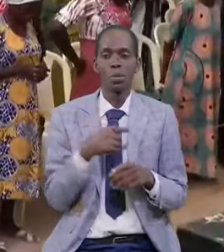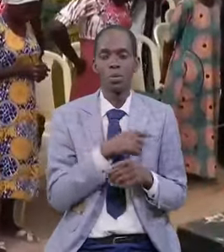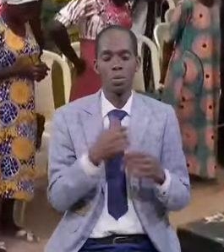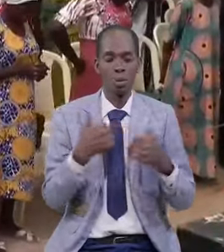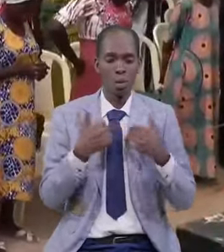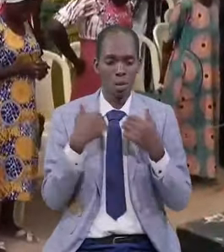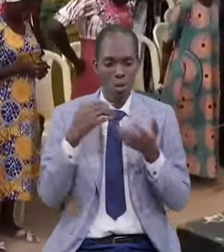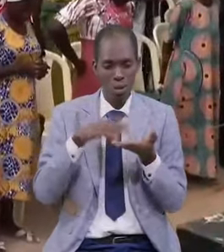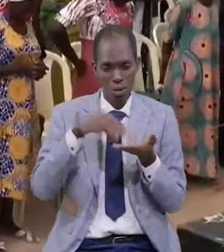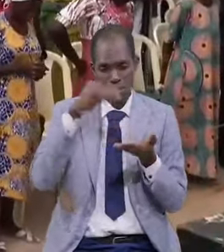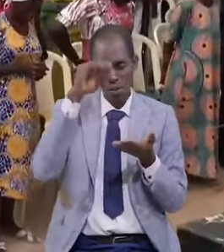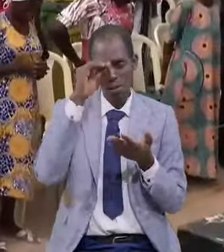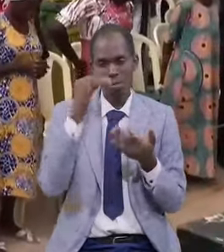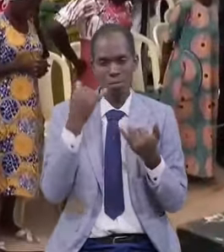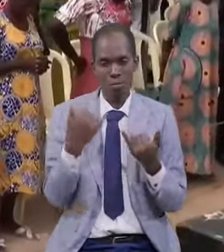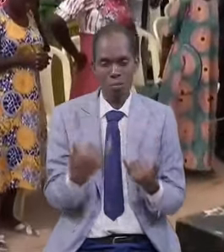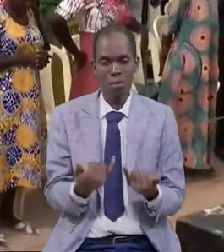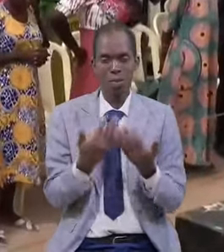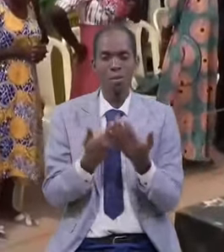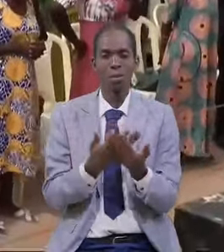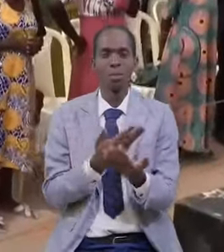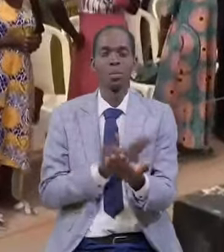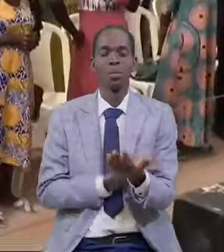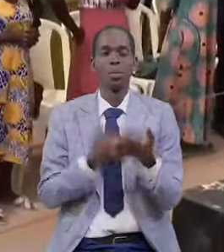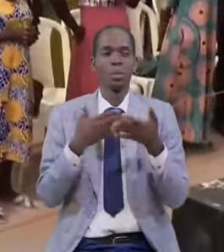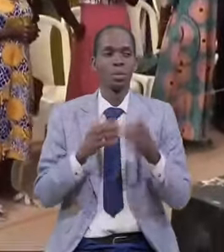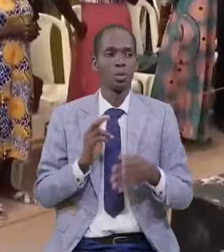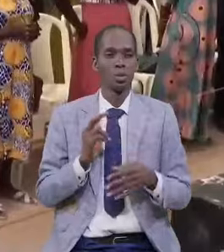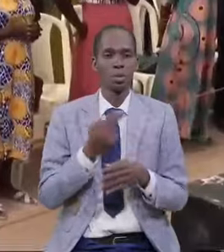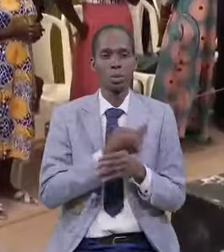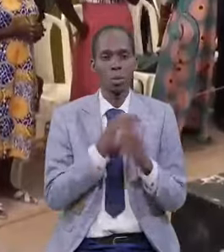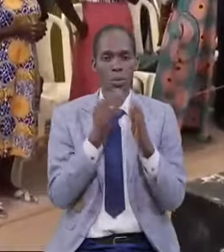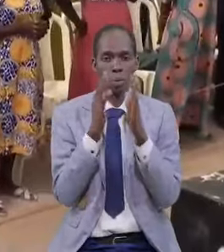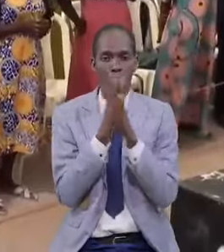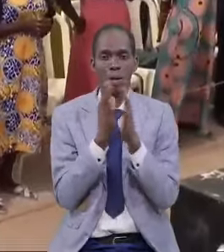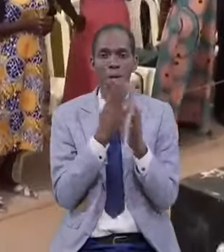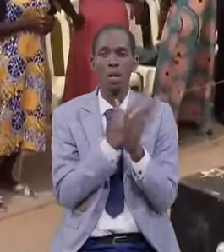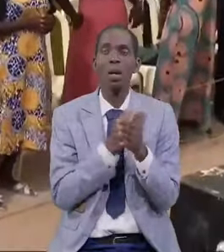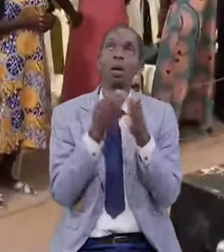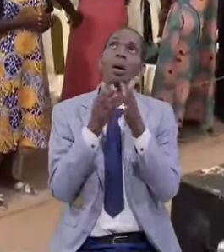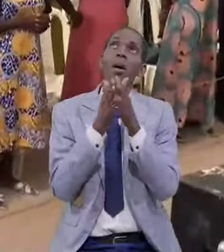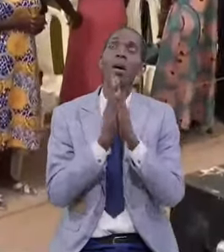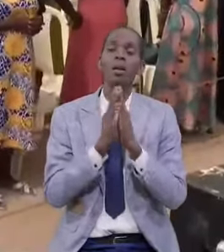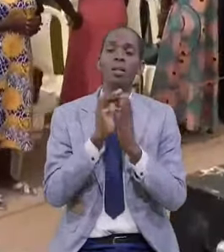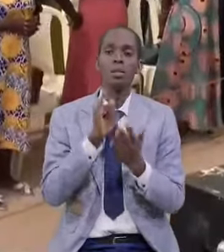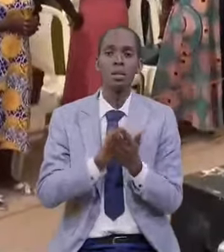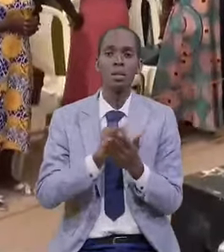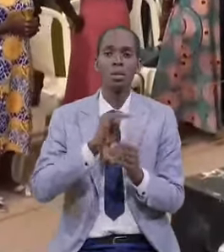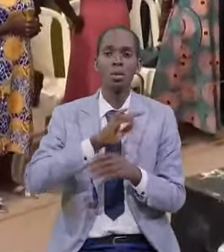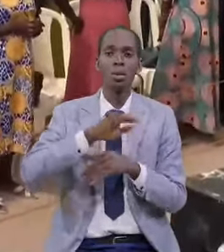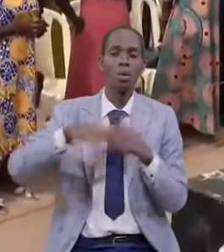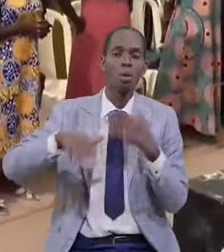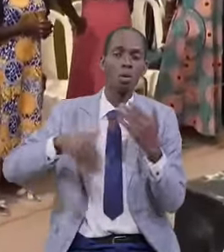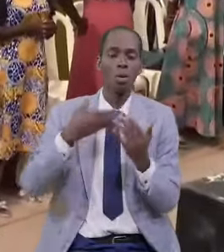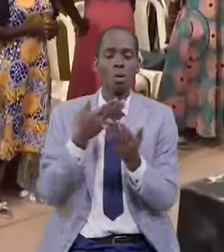this morning let's pray and ask the alls sufficient